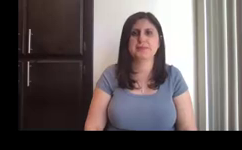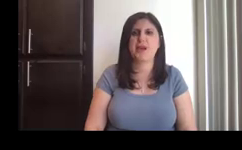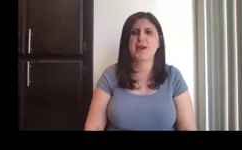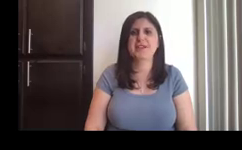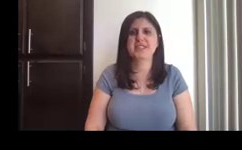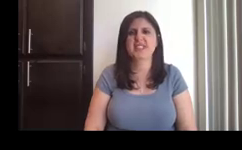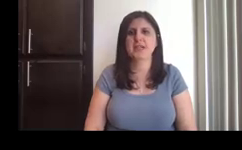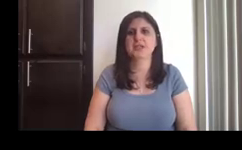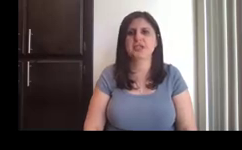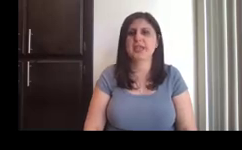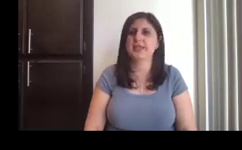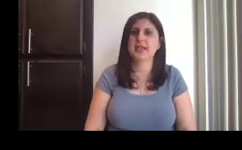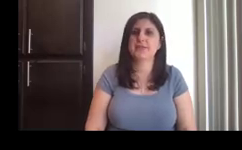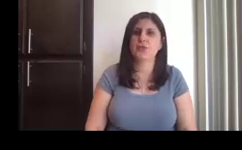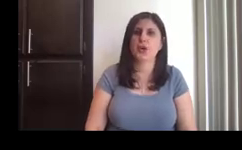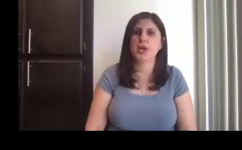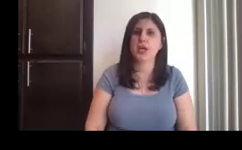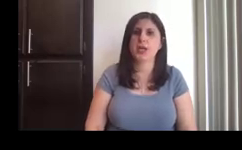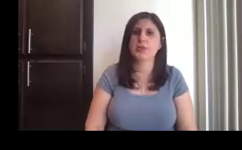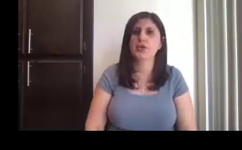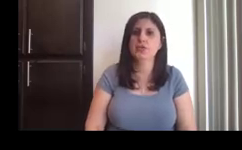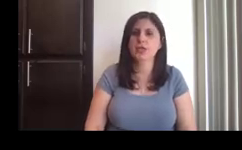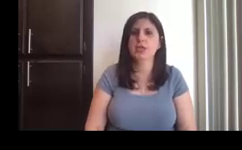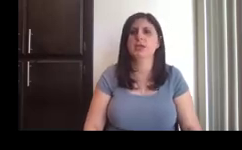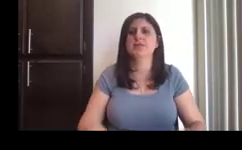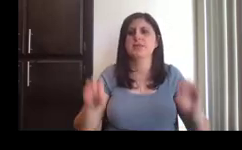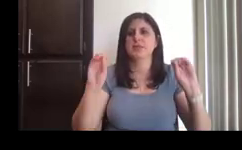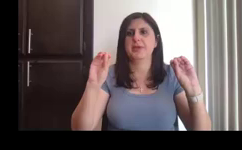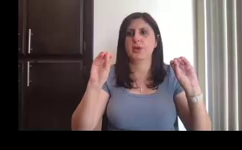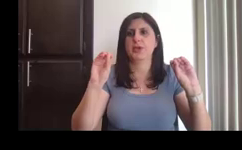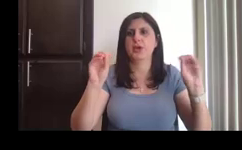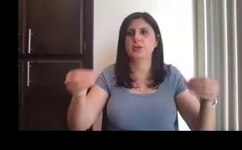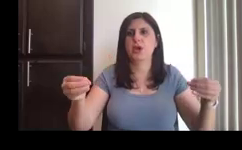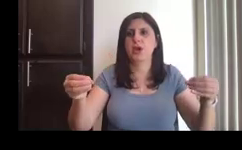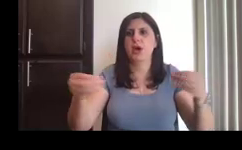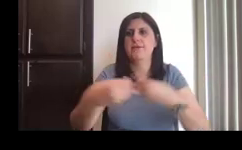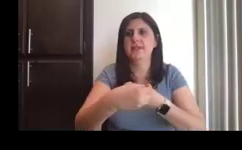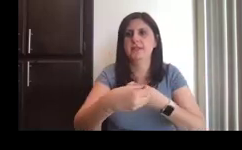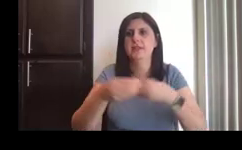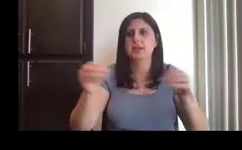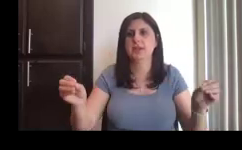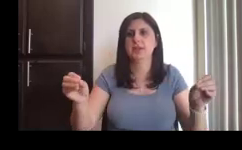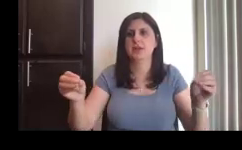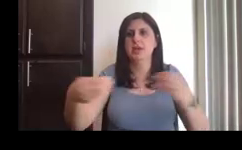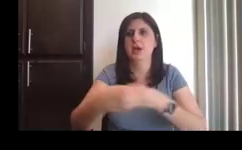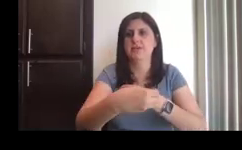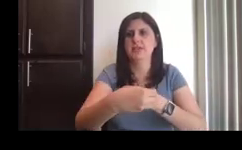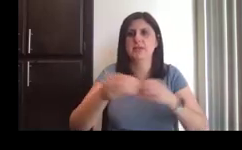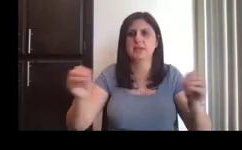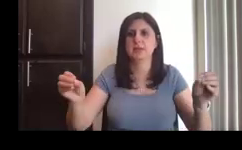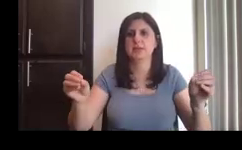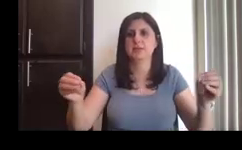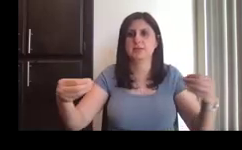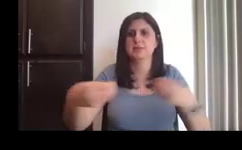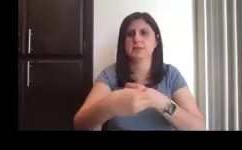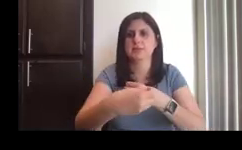Okay. Office isn't just like the sign for room, but there was old office.